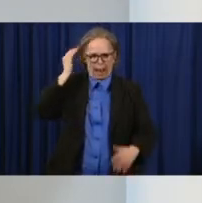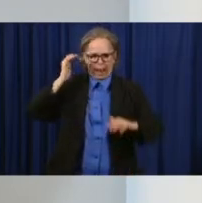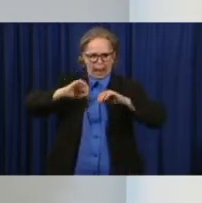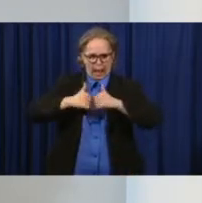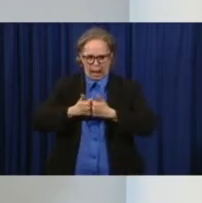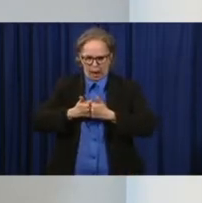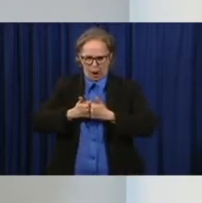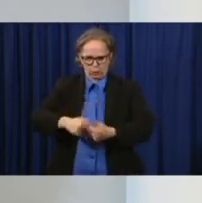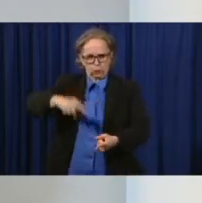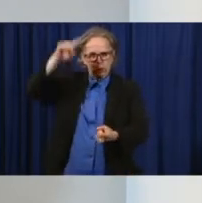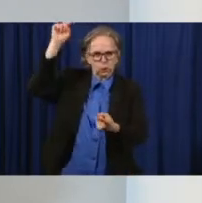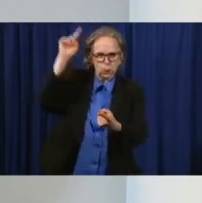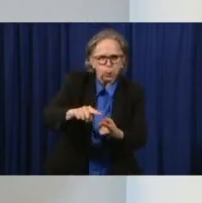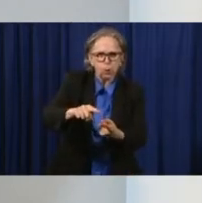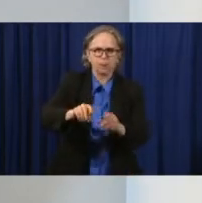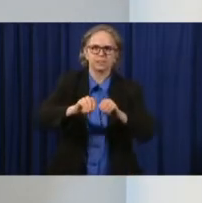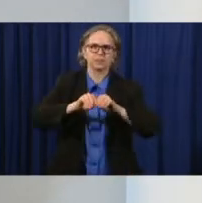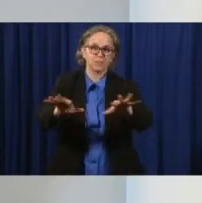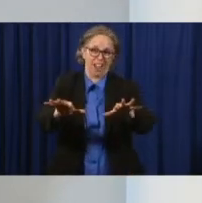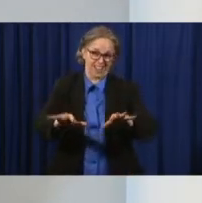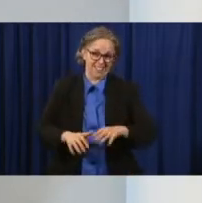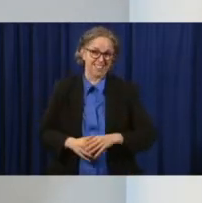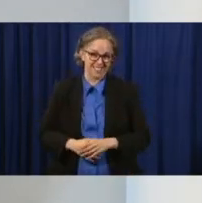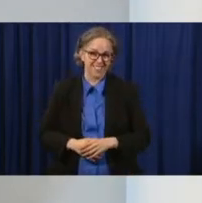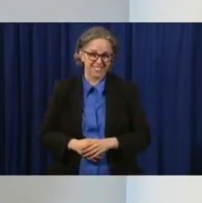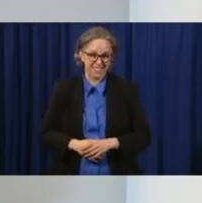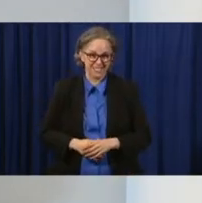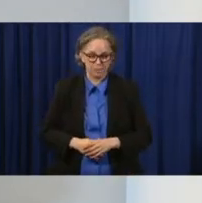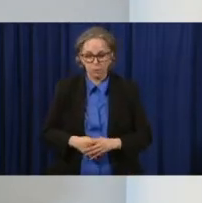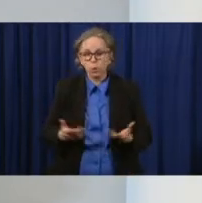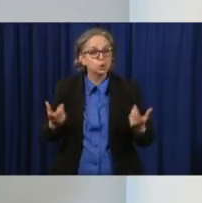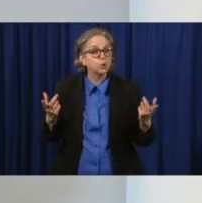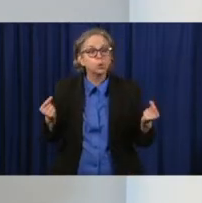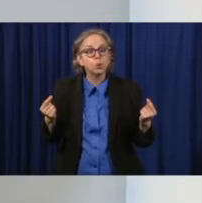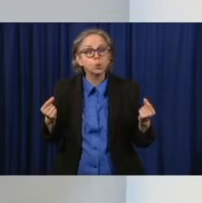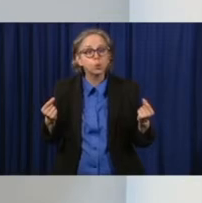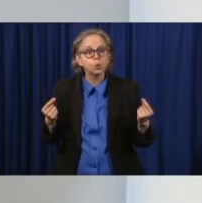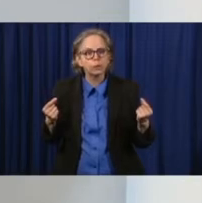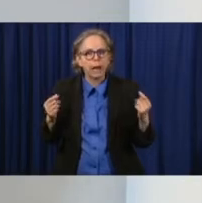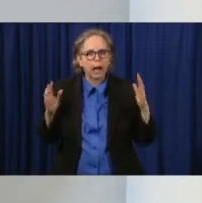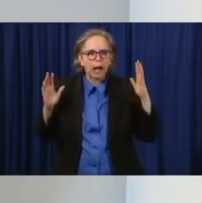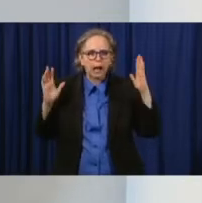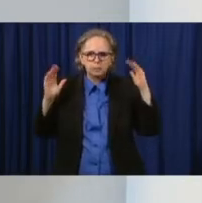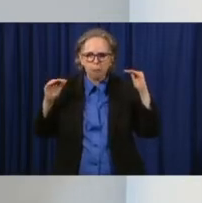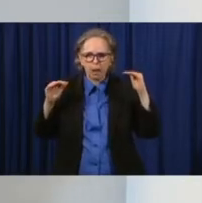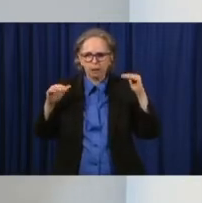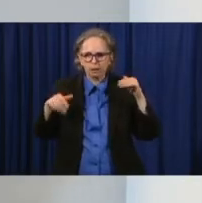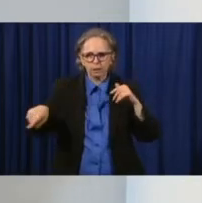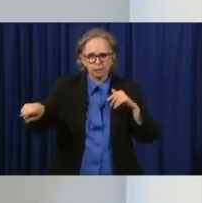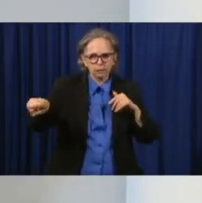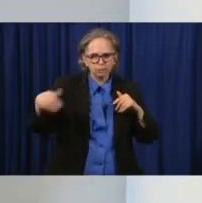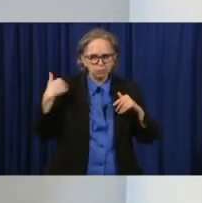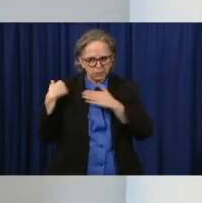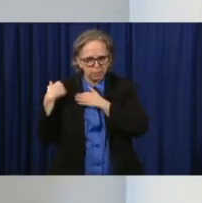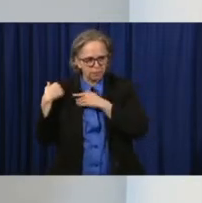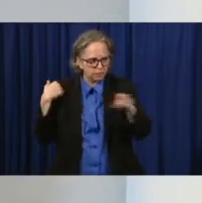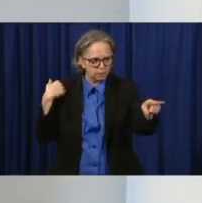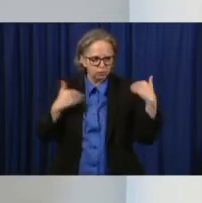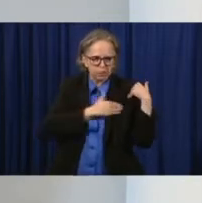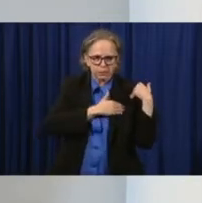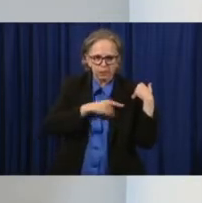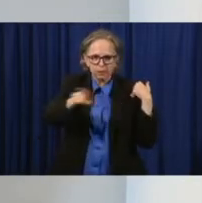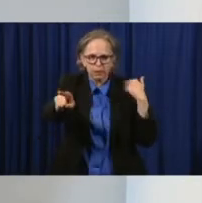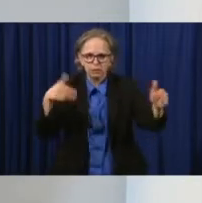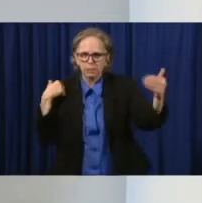are holding each other accountable in that, and that we are looking, I guess since we're talking